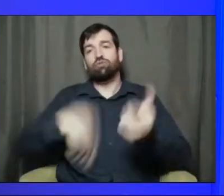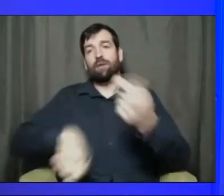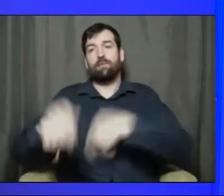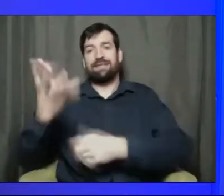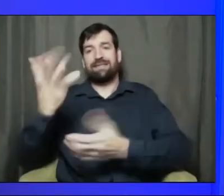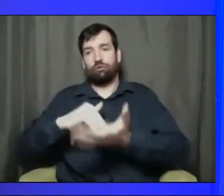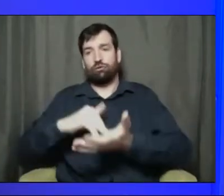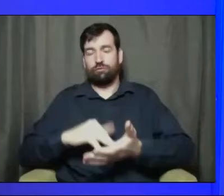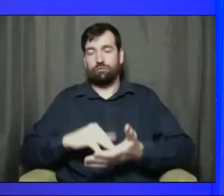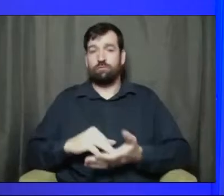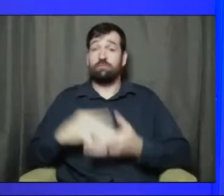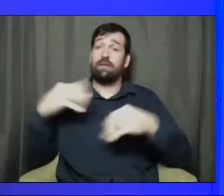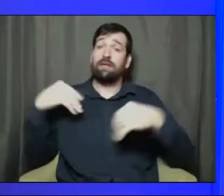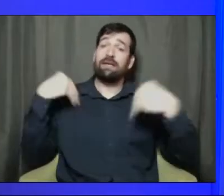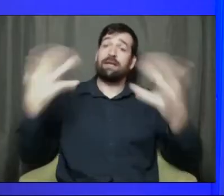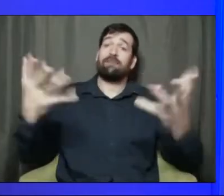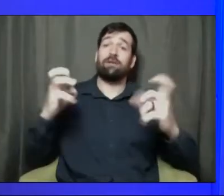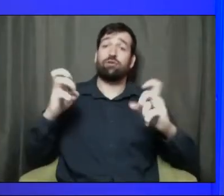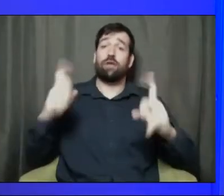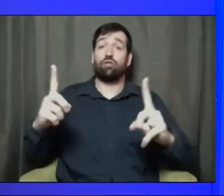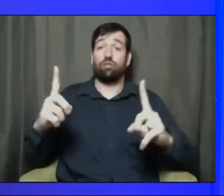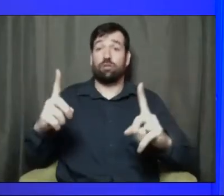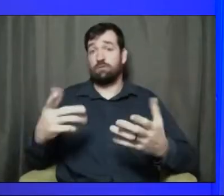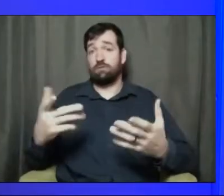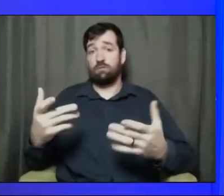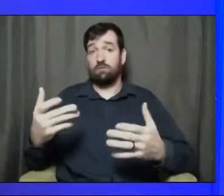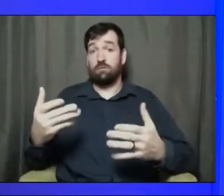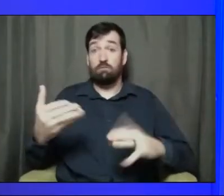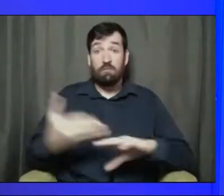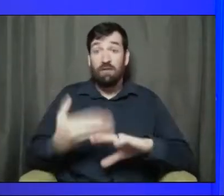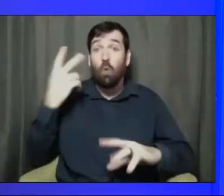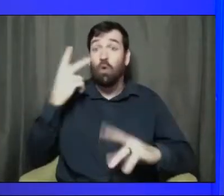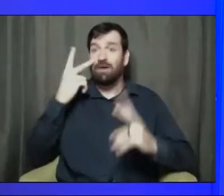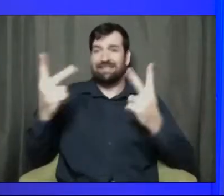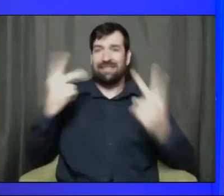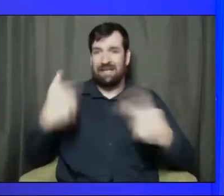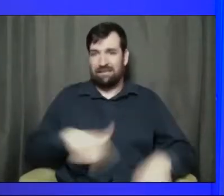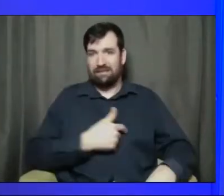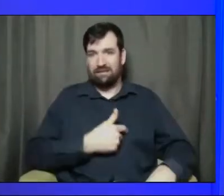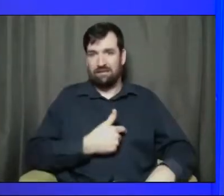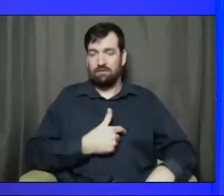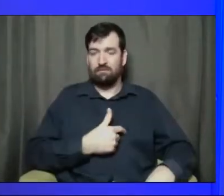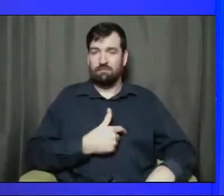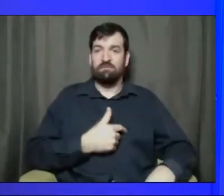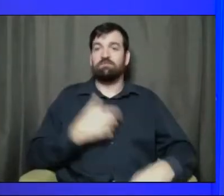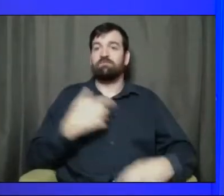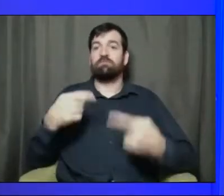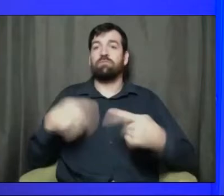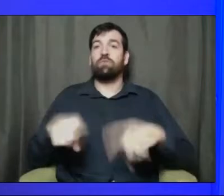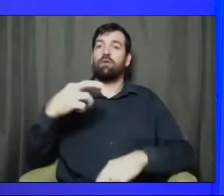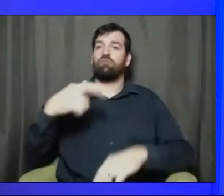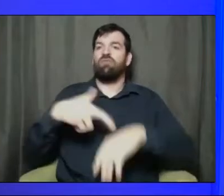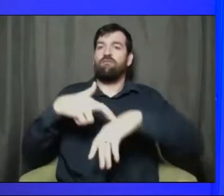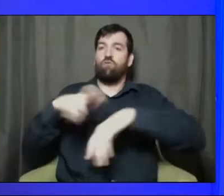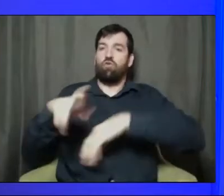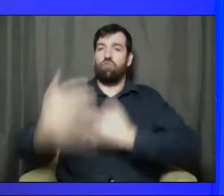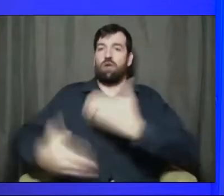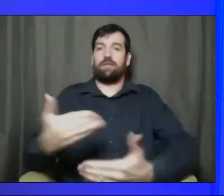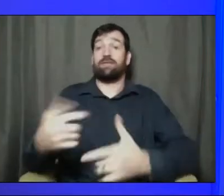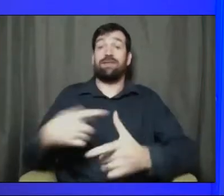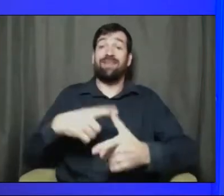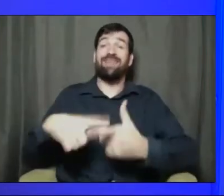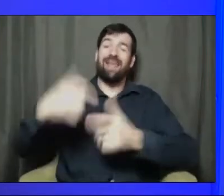given education before they even see us as they're going through the referral process. And then every time they see us,